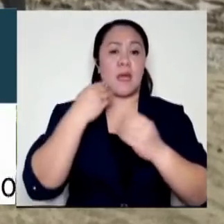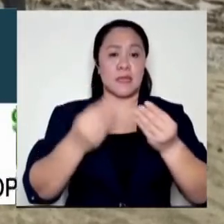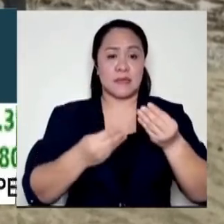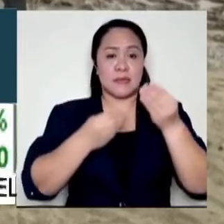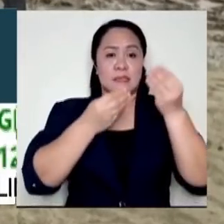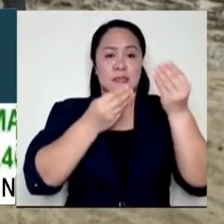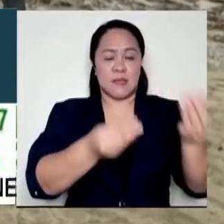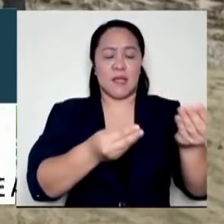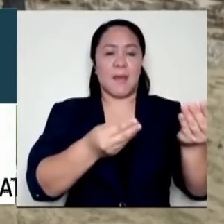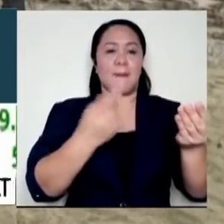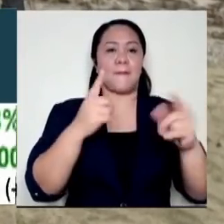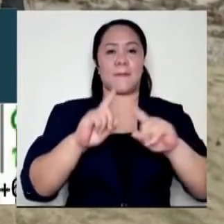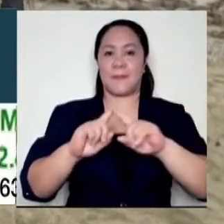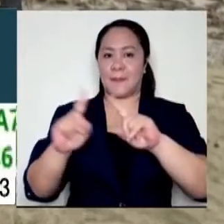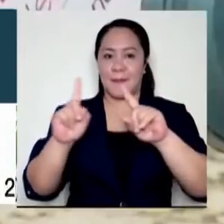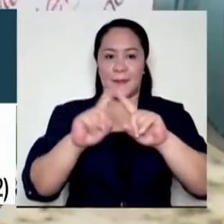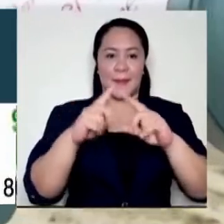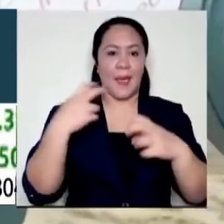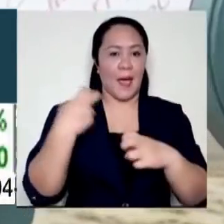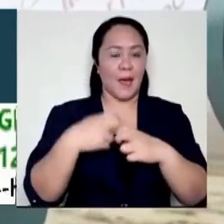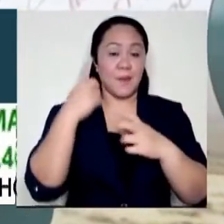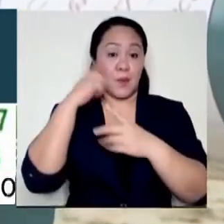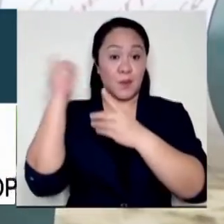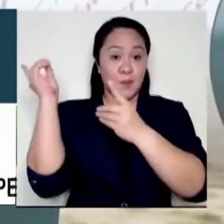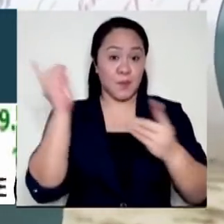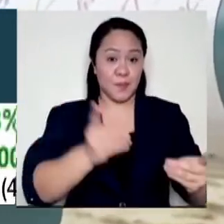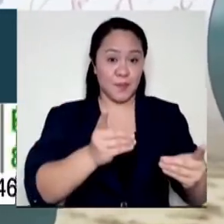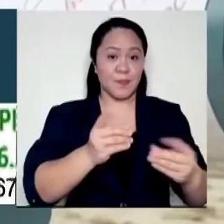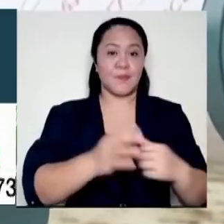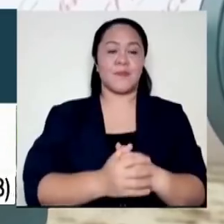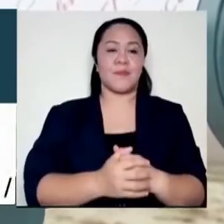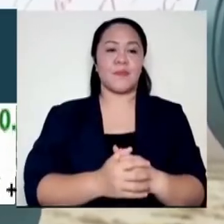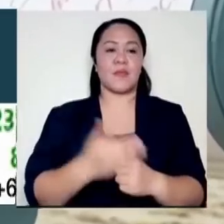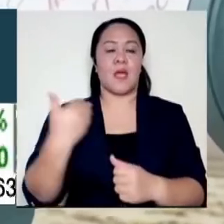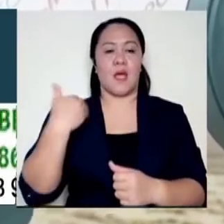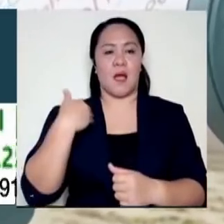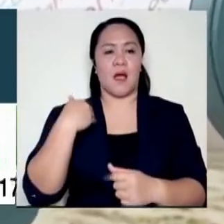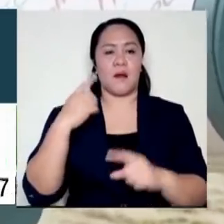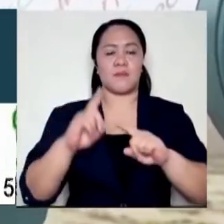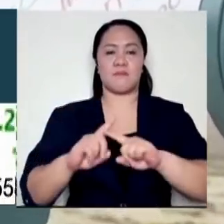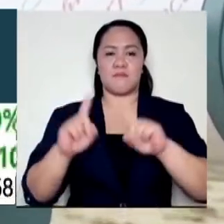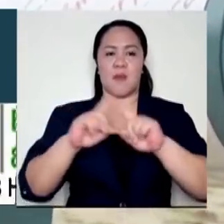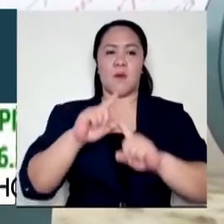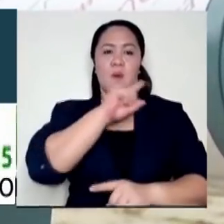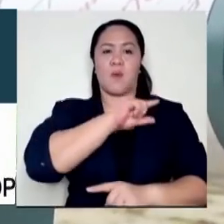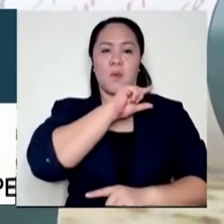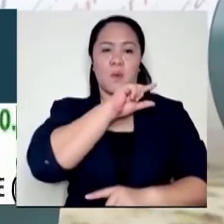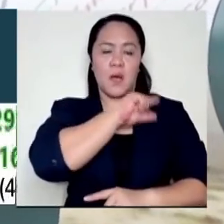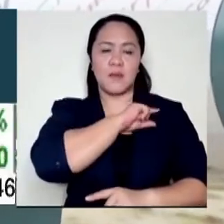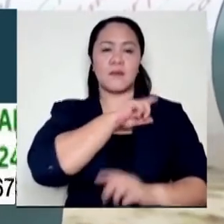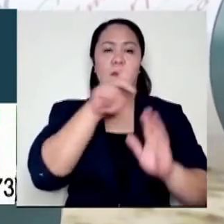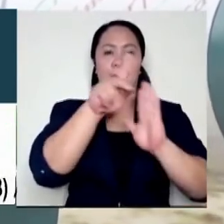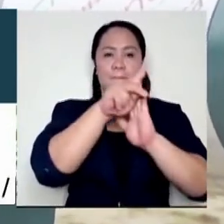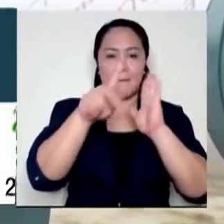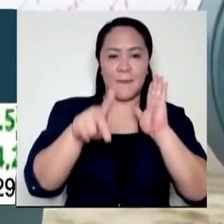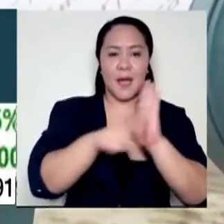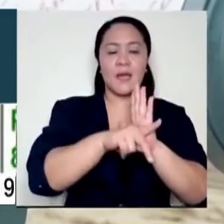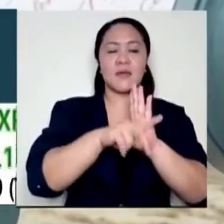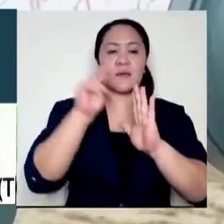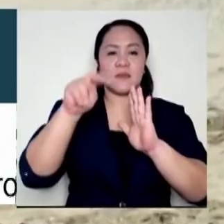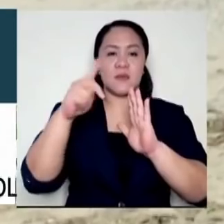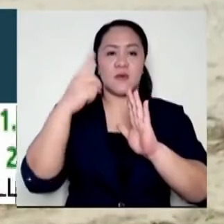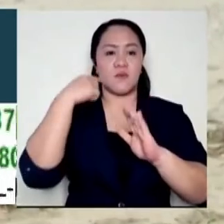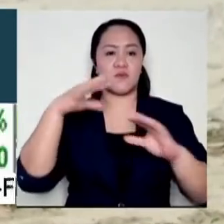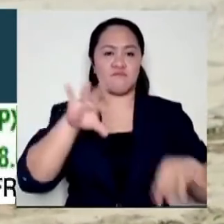make it difficult to deliver doses. Oxfam's head of inequality policy, Max Lawson, said the charity is